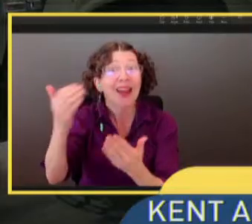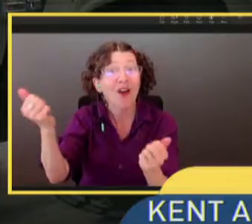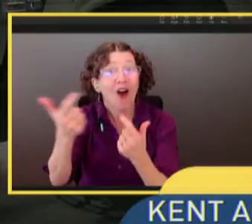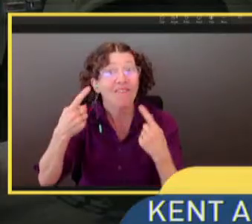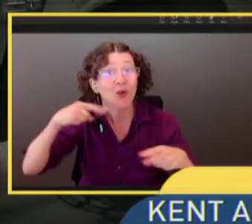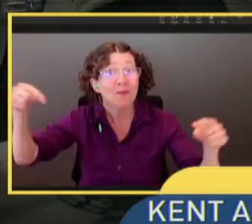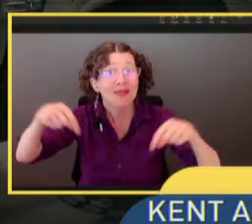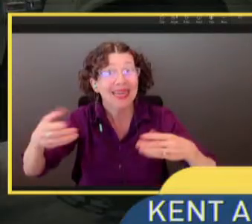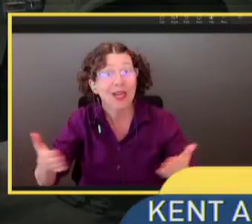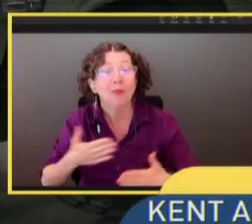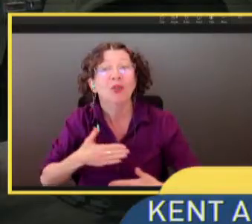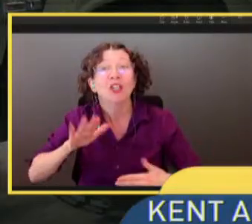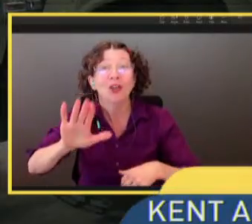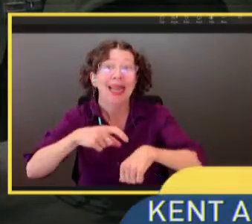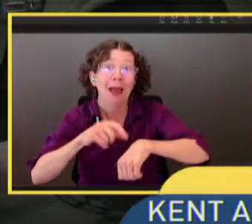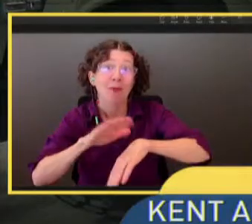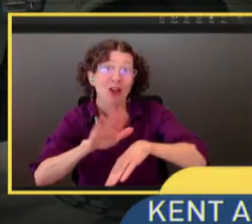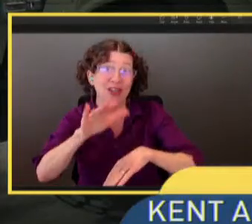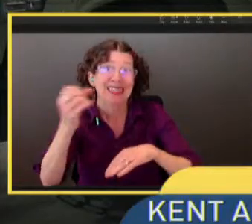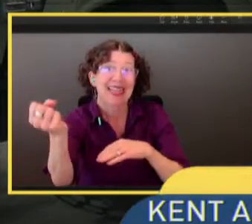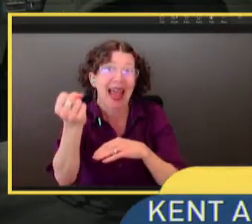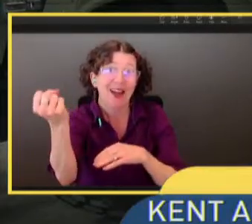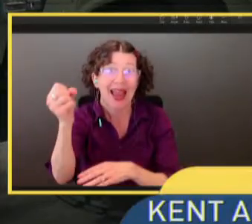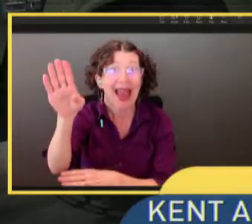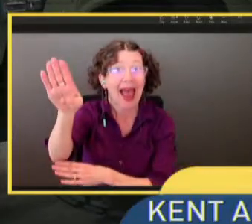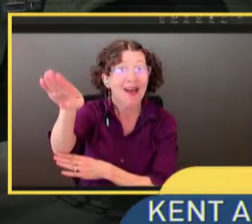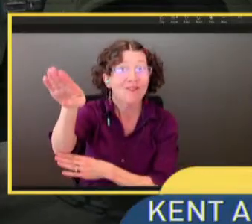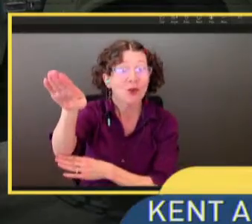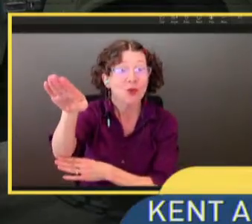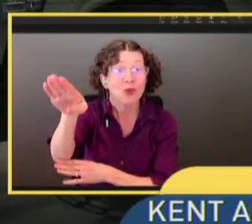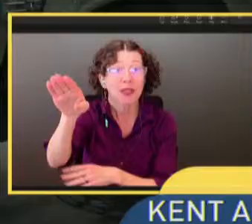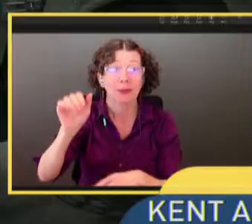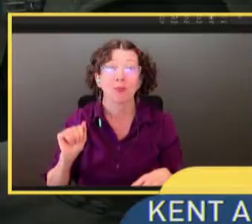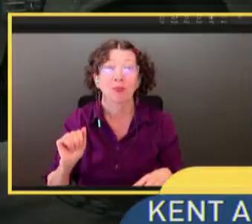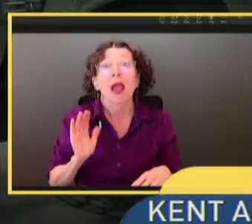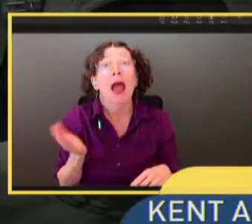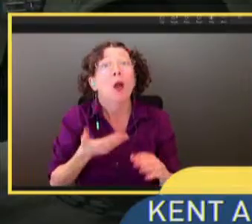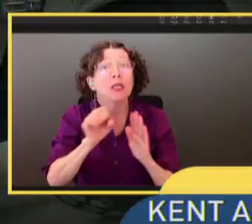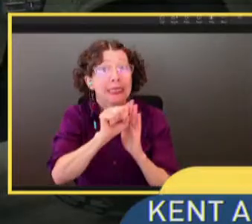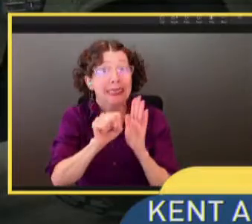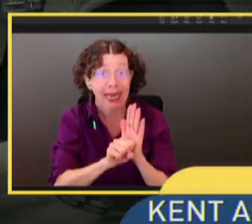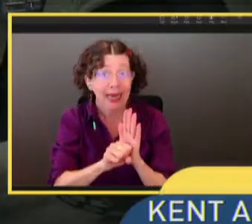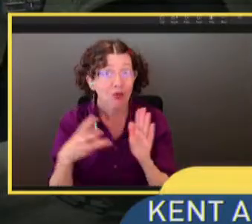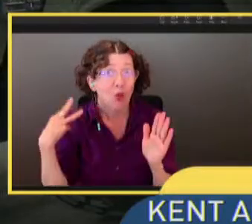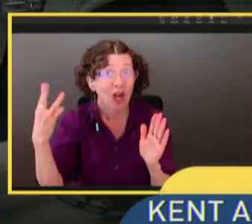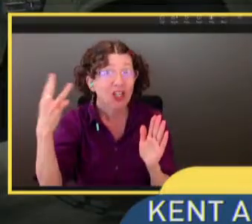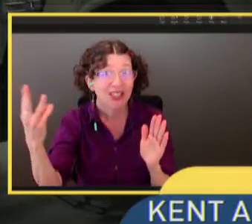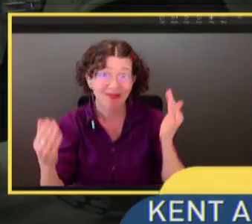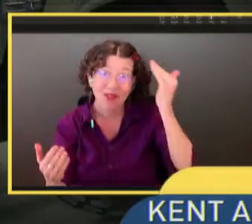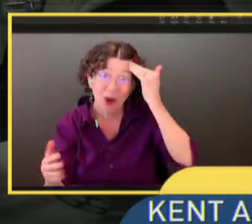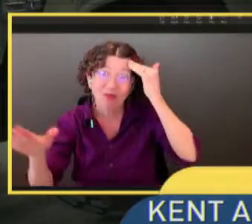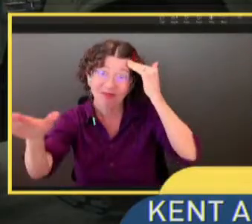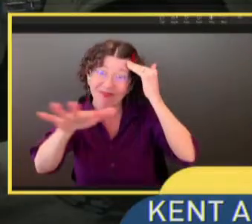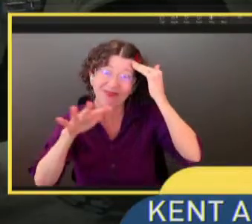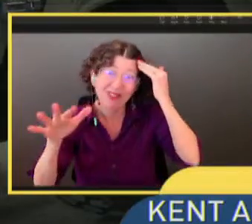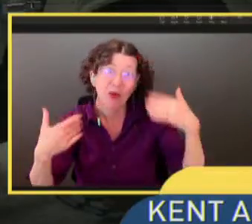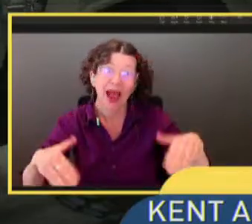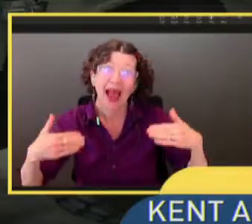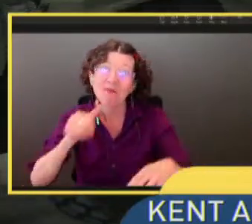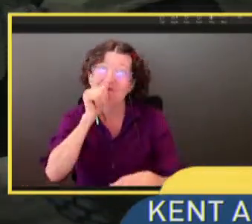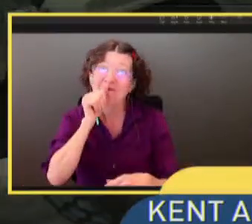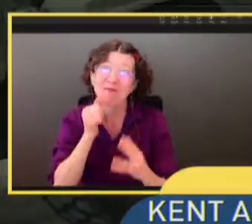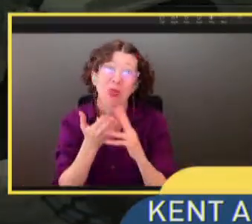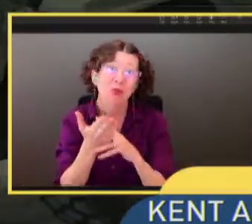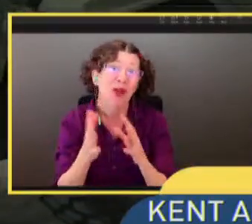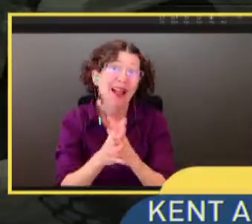Zahilay, and finally we'll hear from Colonel Kathryn Sanborn with the U.S. Army Corps of Engineers. And with that, Governor Ferguson. Thank you, Kari, and